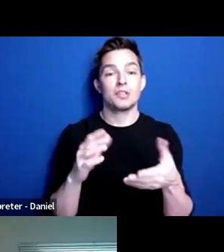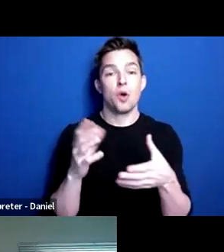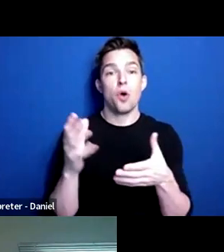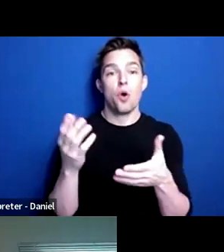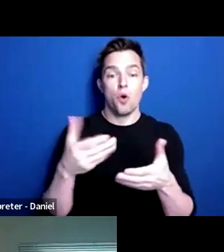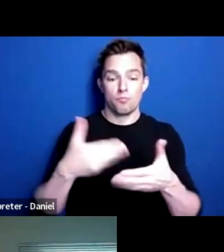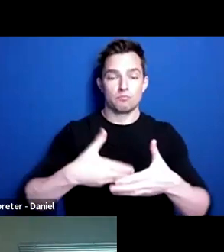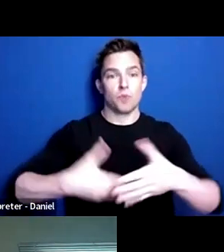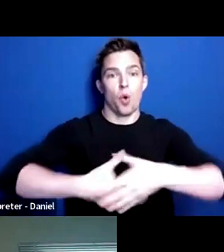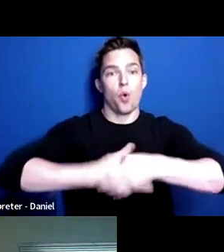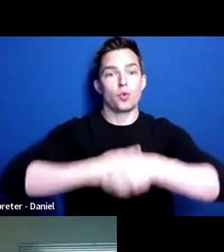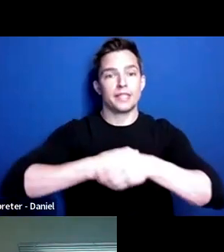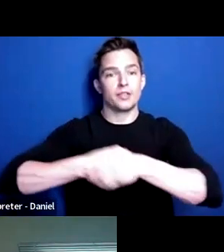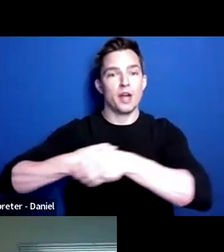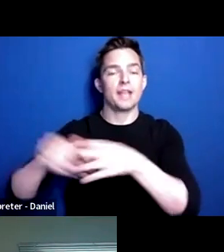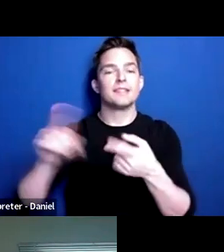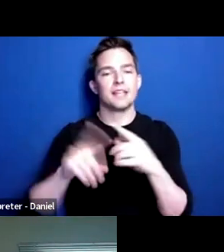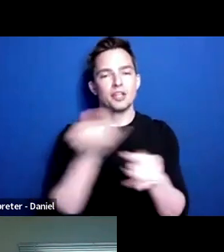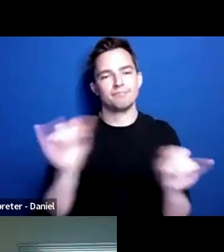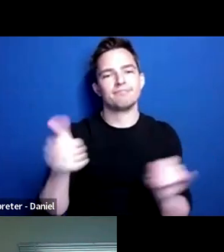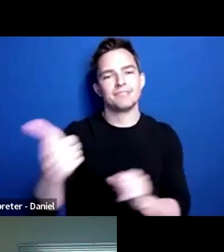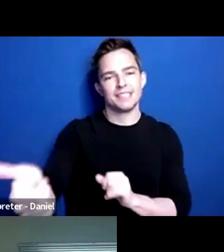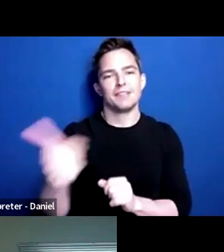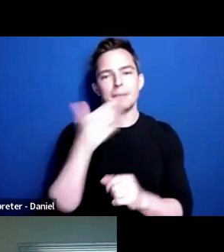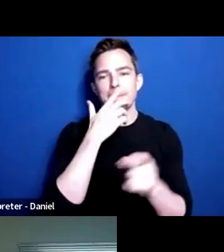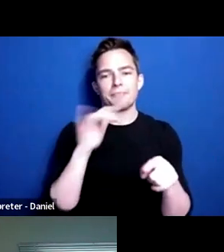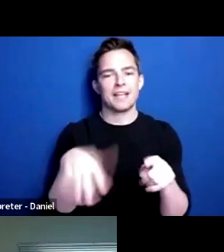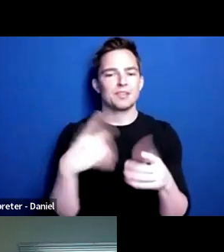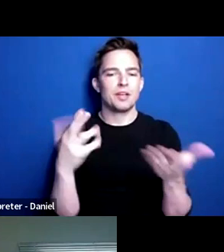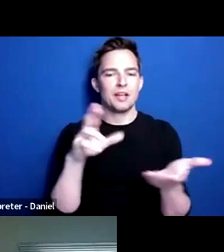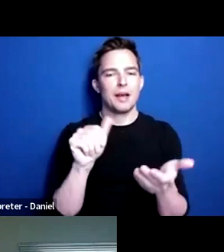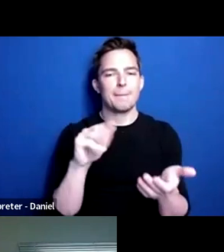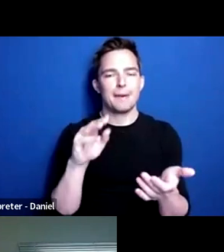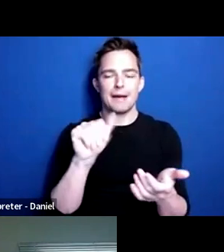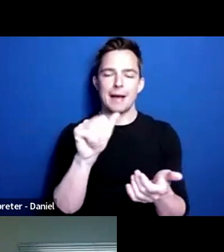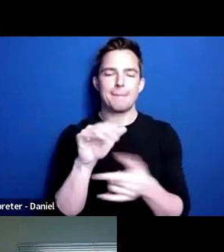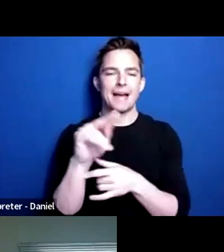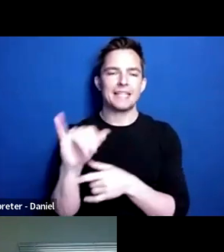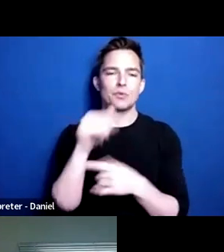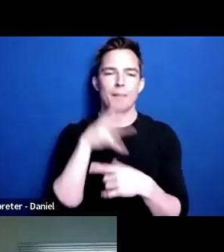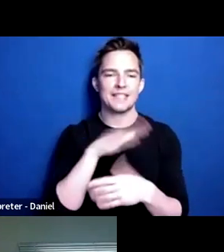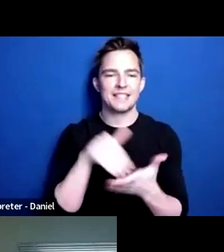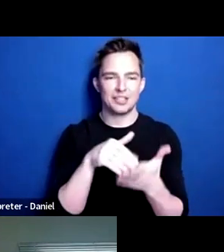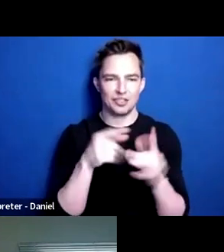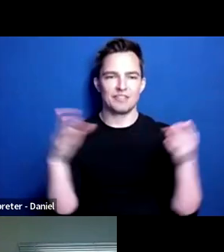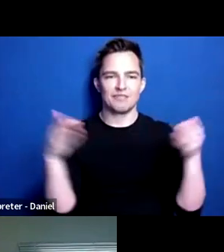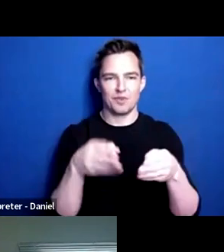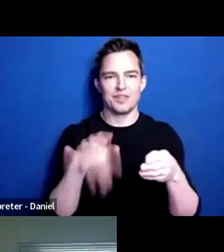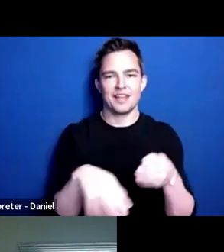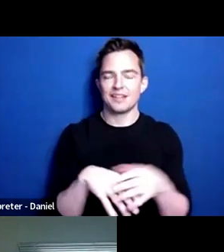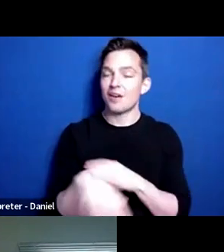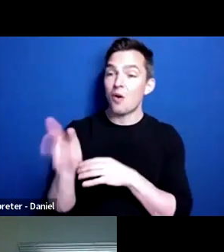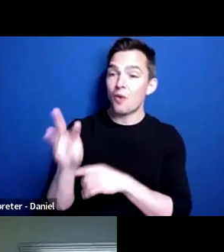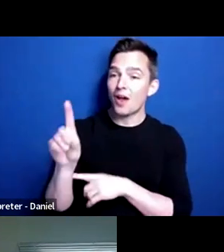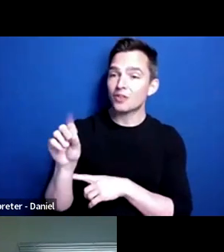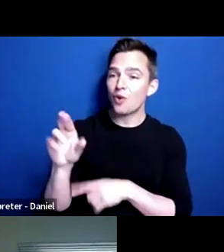hand until you're on your own 2 feet. And that's what the Amani Women's Center is doing for these women. Wow, Doris,